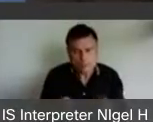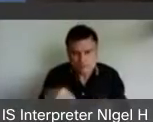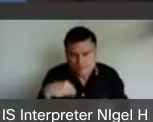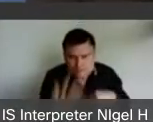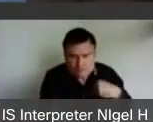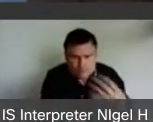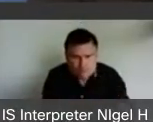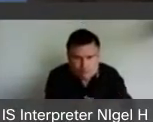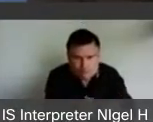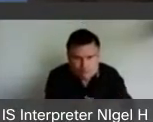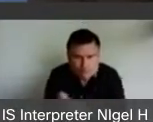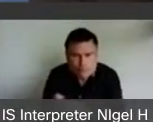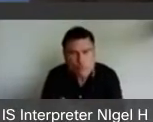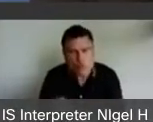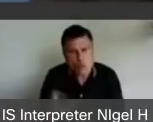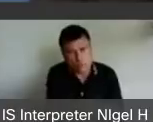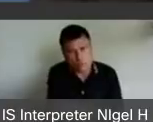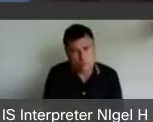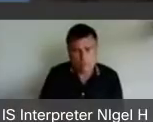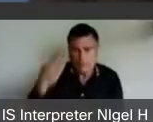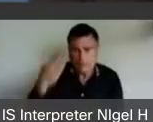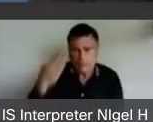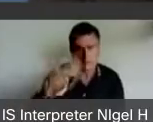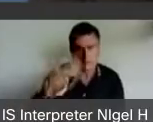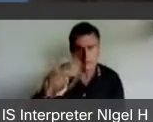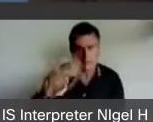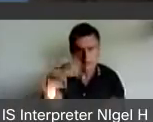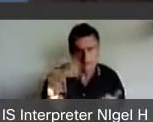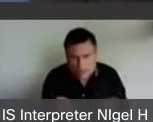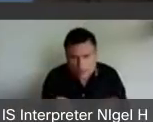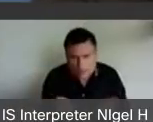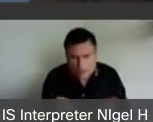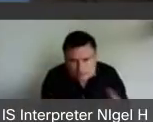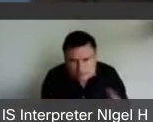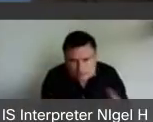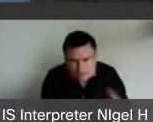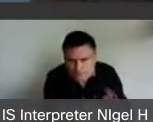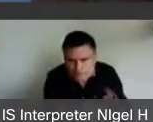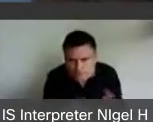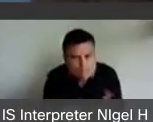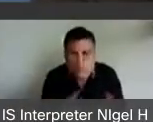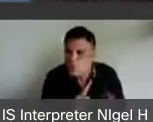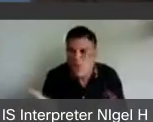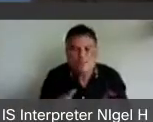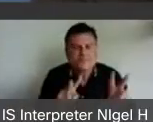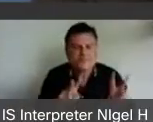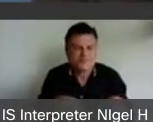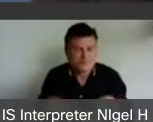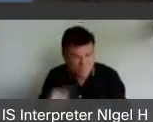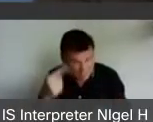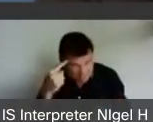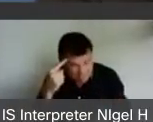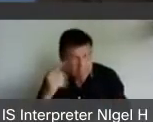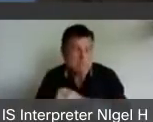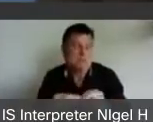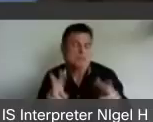can change the way the world deals with mental health. And I fully trust your leadership on this.